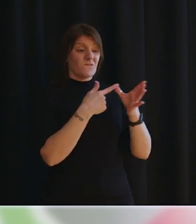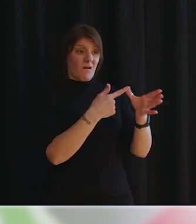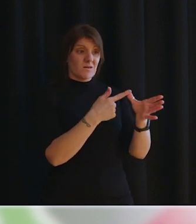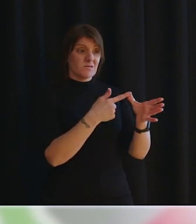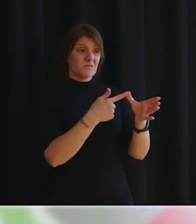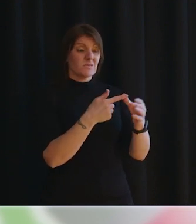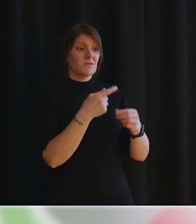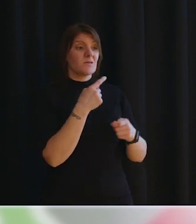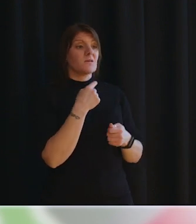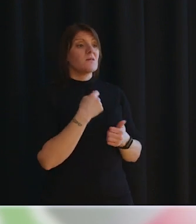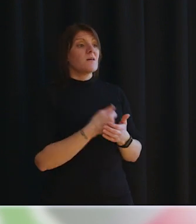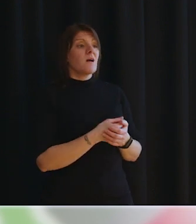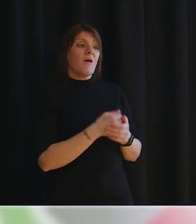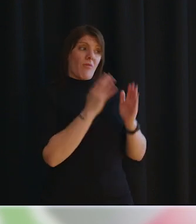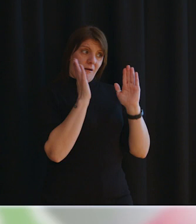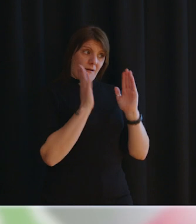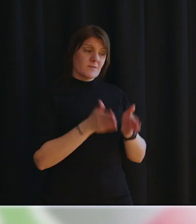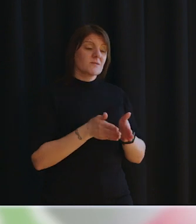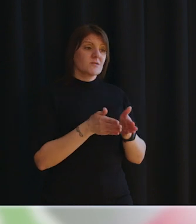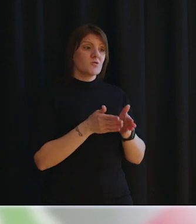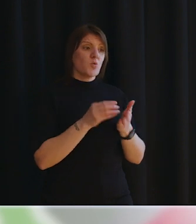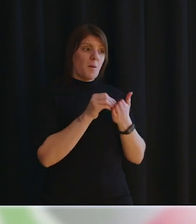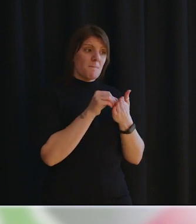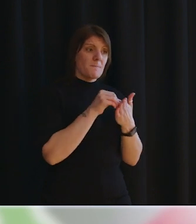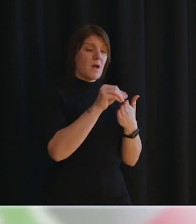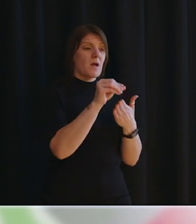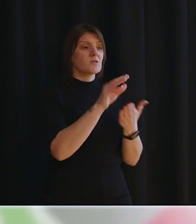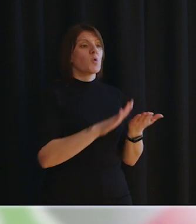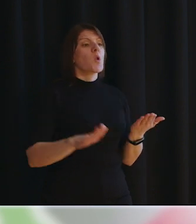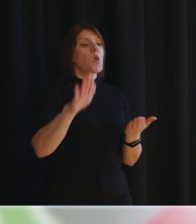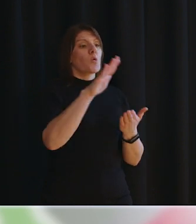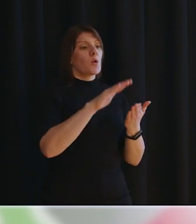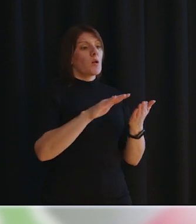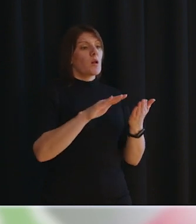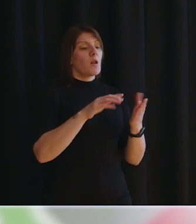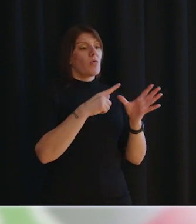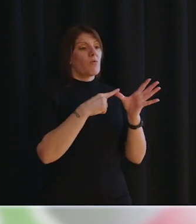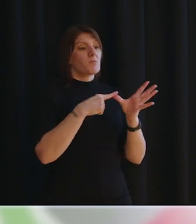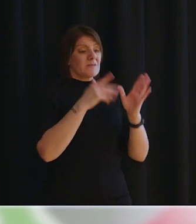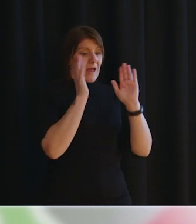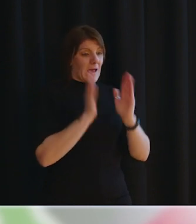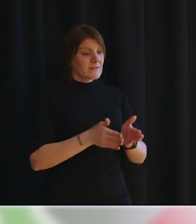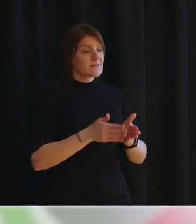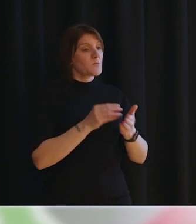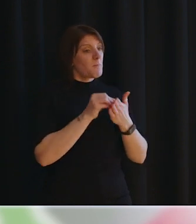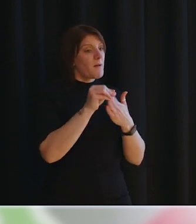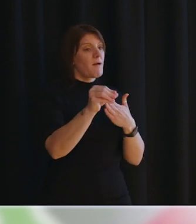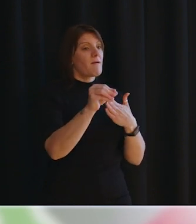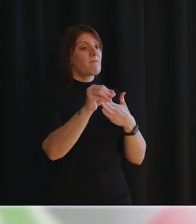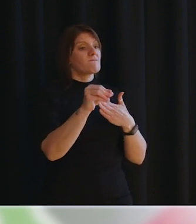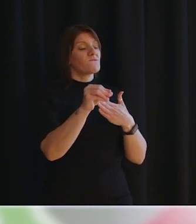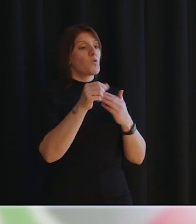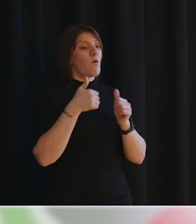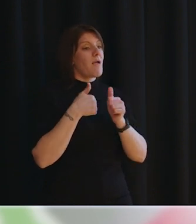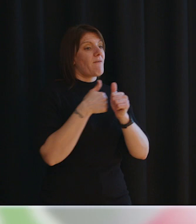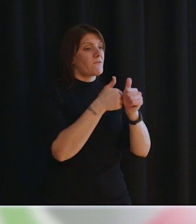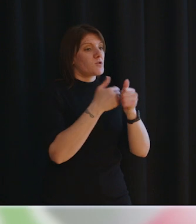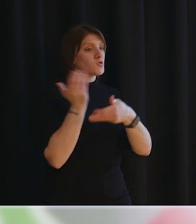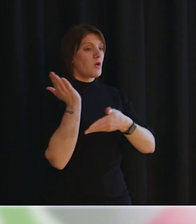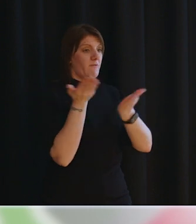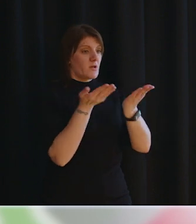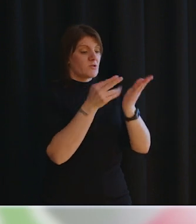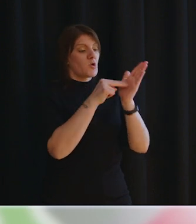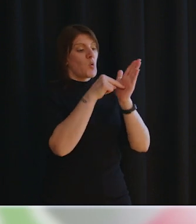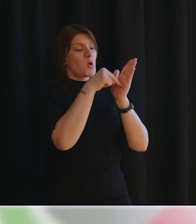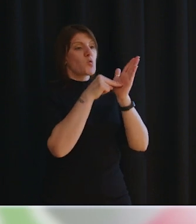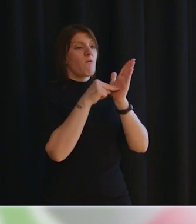has to be avenues that a local authority has to pay for an independent advocacy service. So in Norfolk, that is